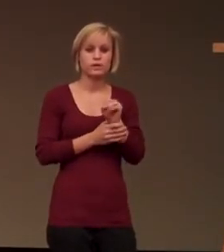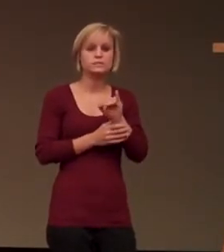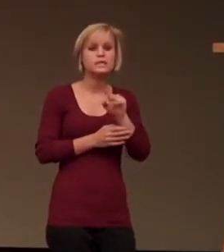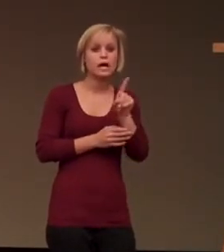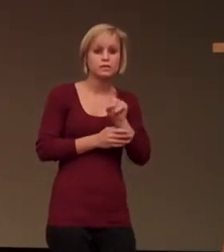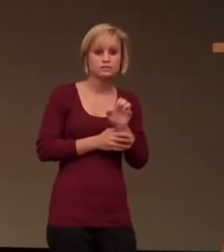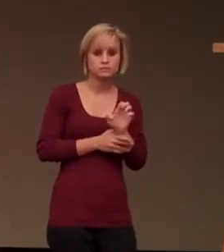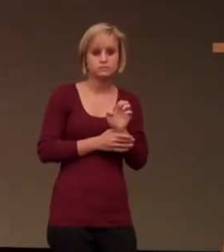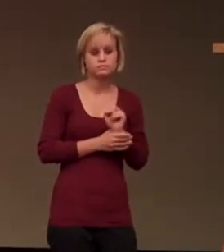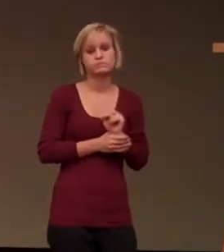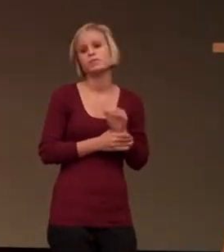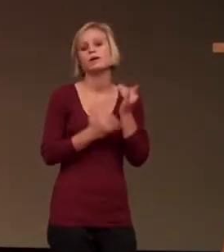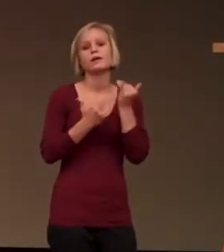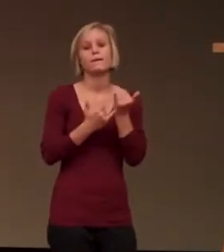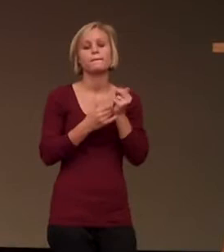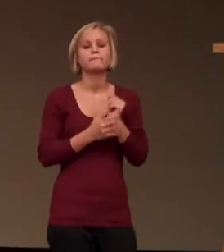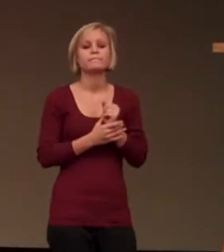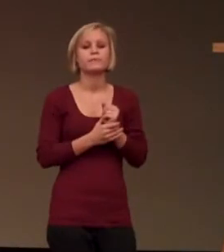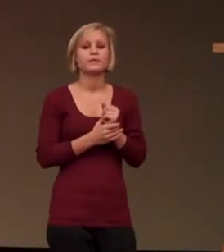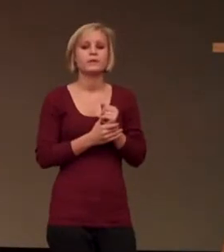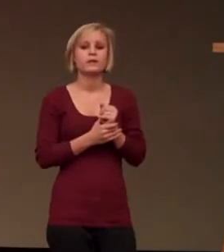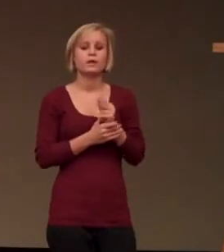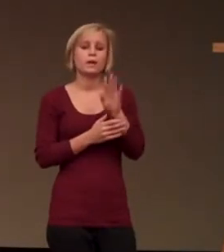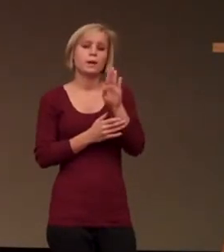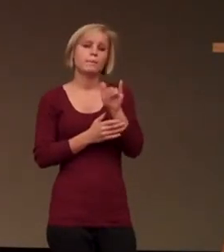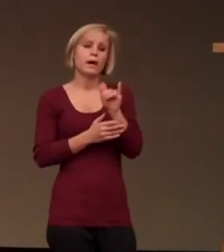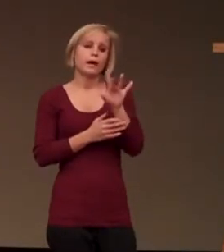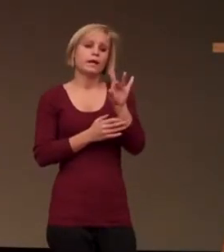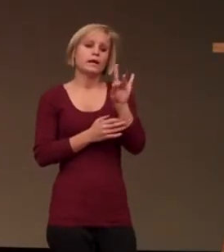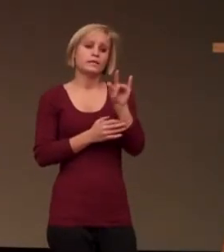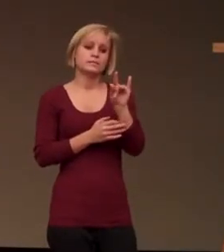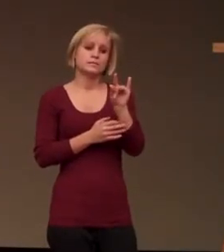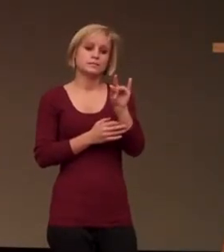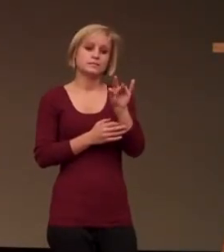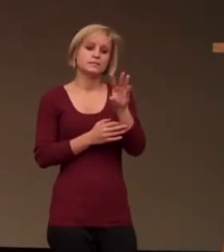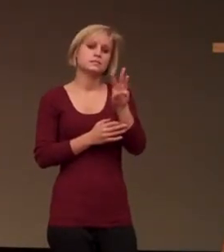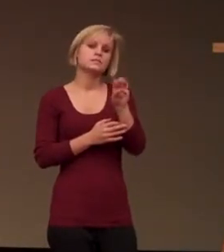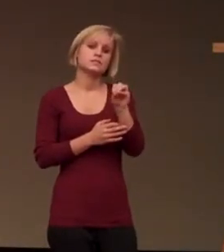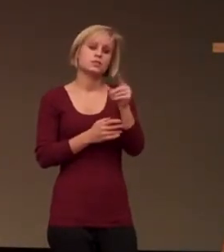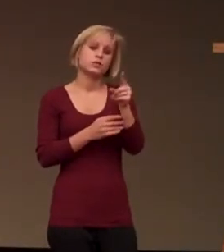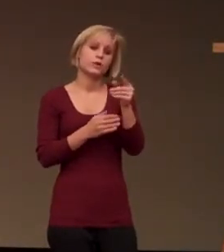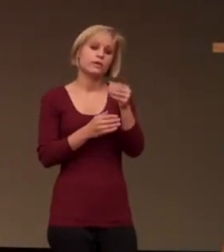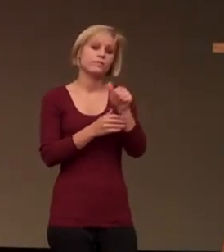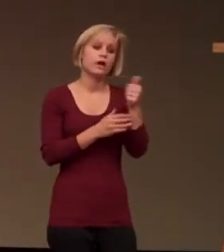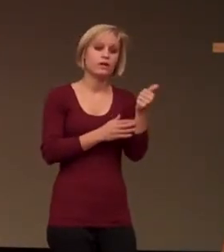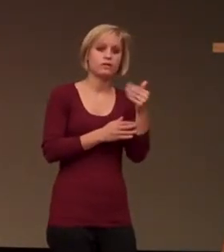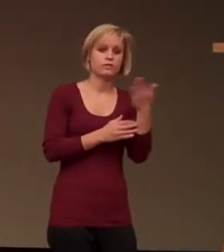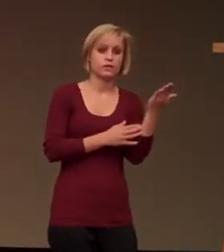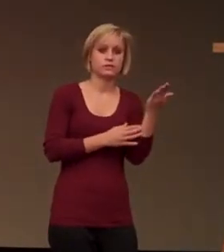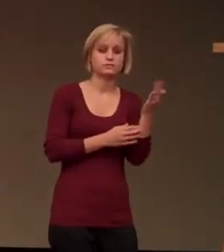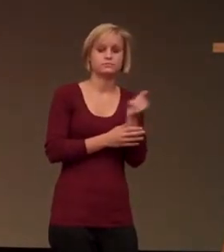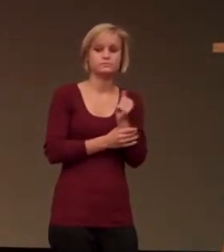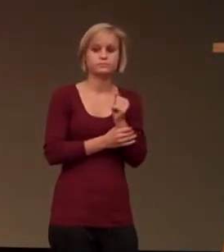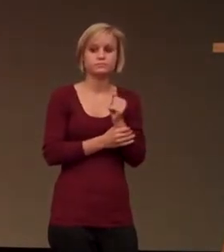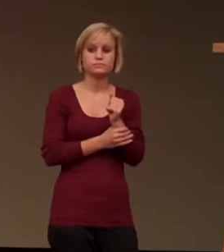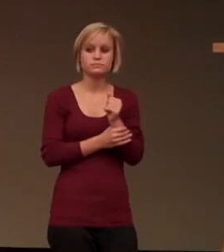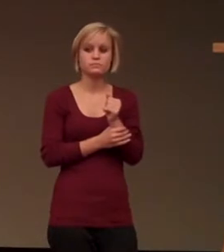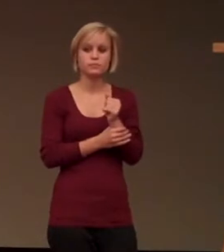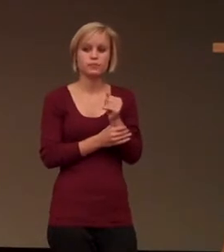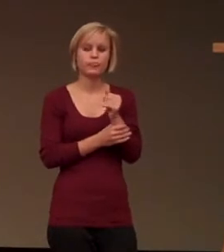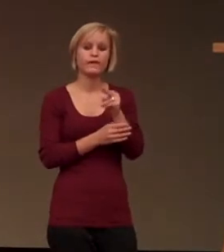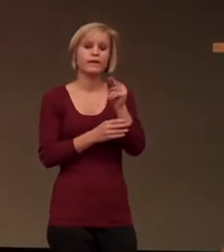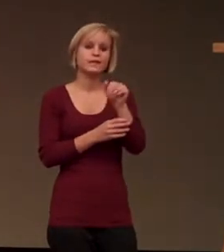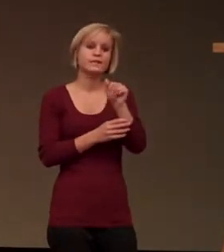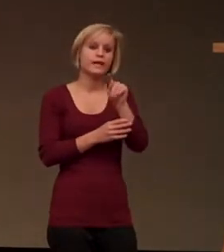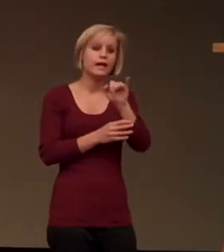Okay? Now, by 1860, you've got some other things. The National Road is well established. In fact, the National